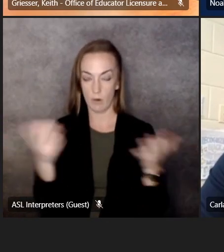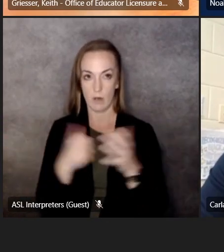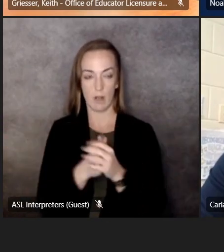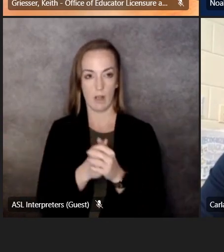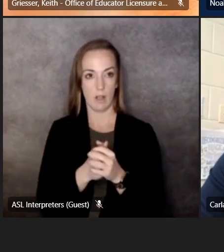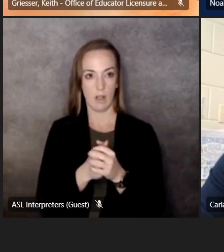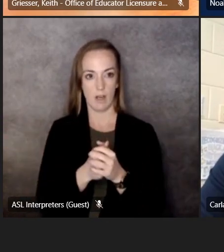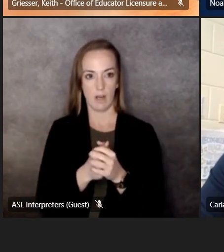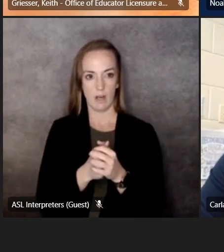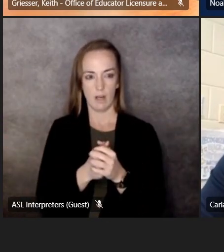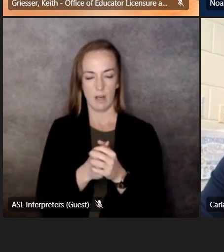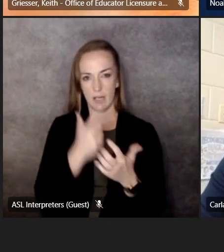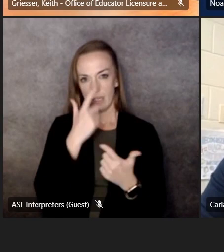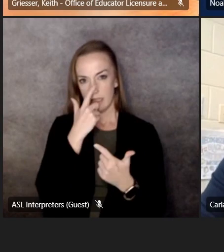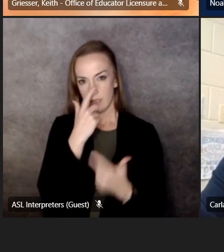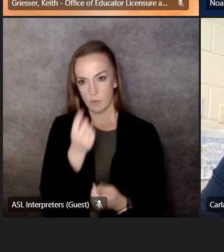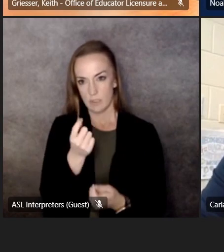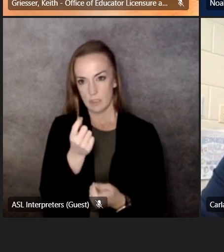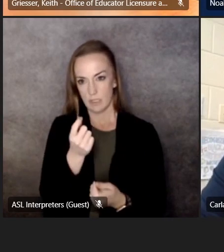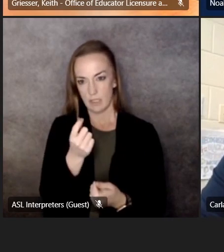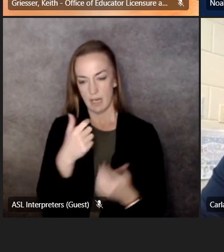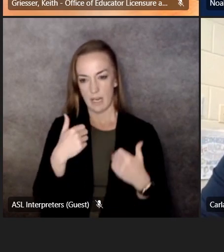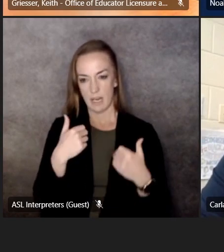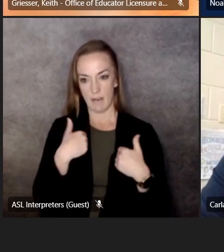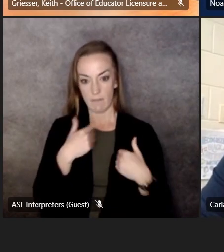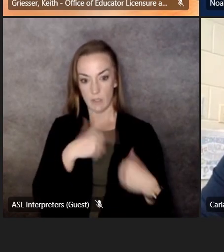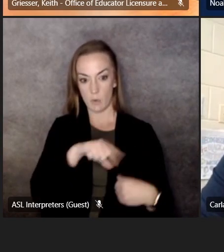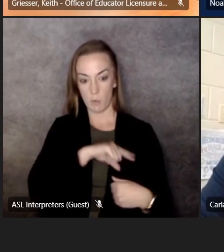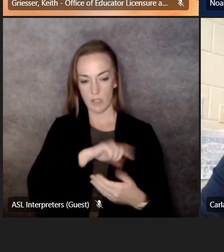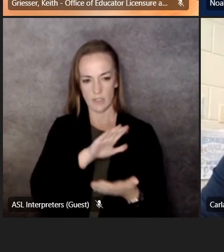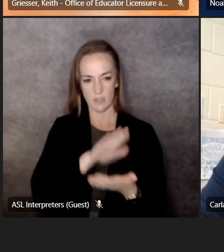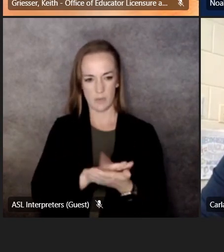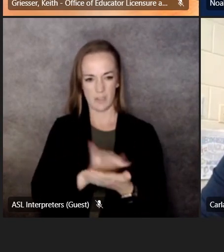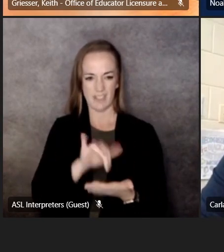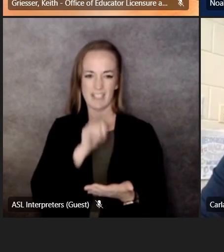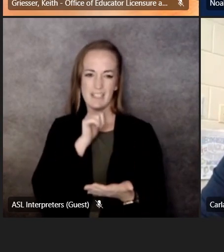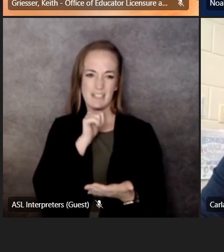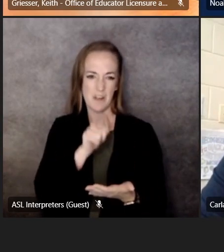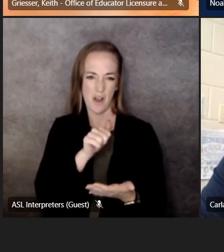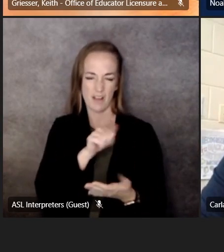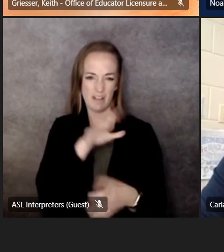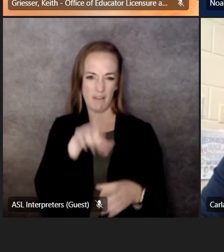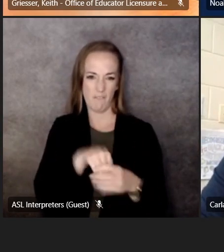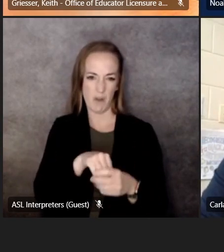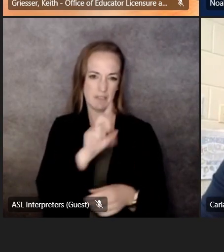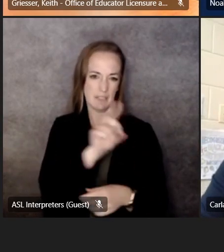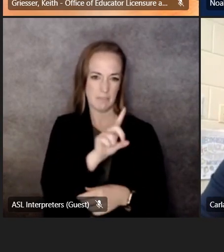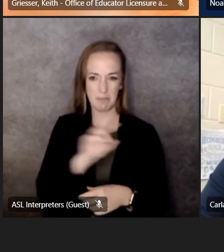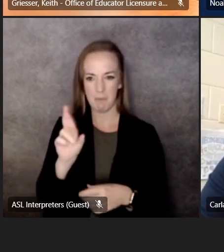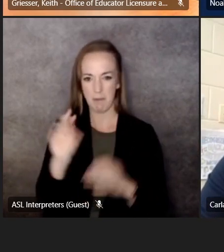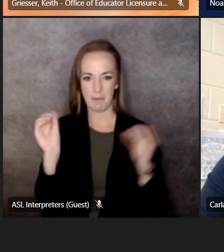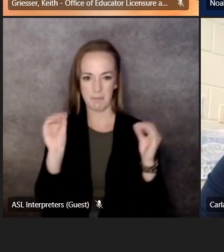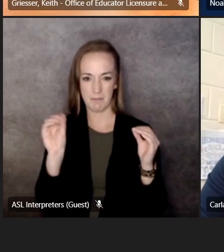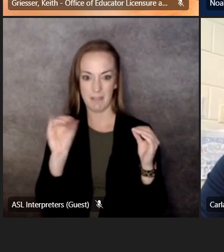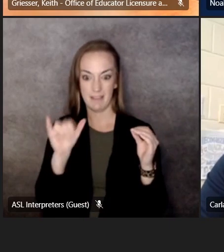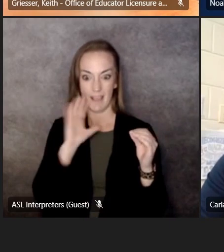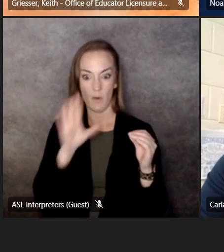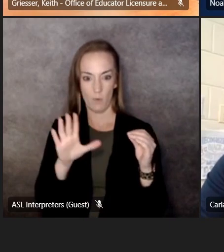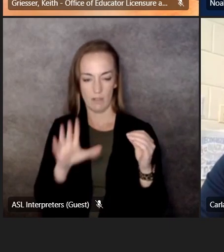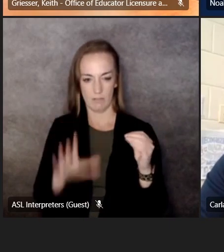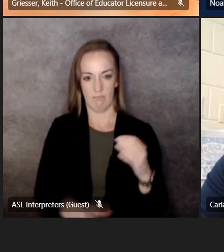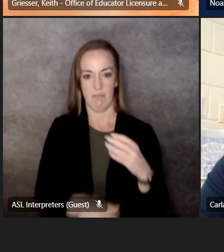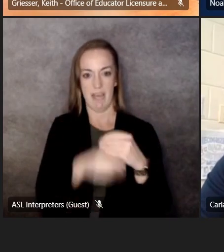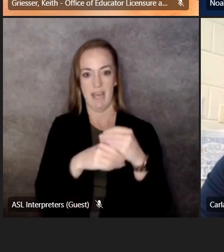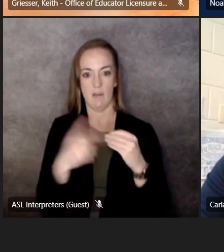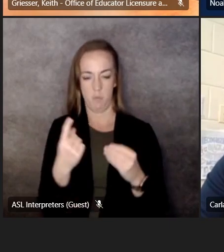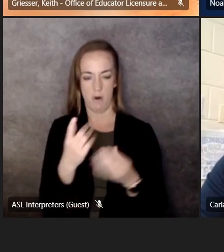in having quality schools is not a partisan issue. So this would inject a partisan element to local school board elections.